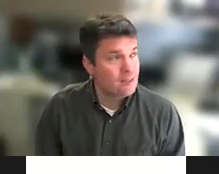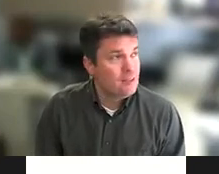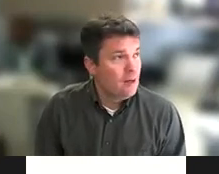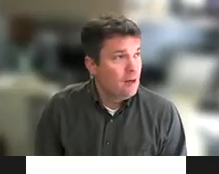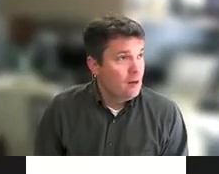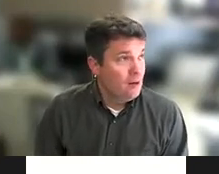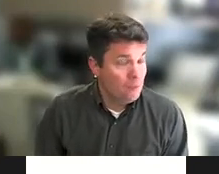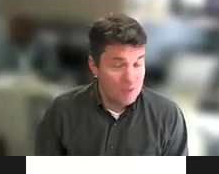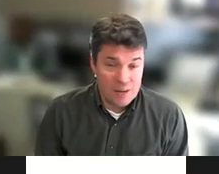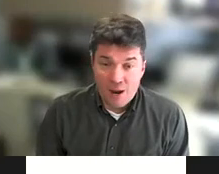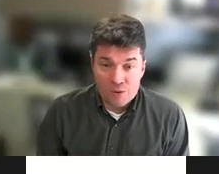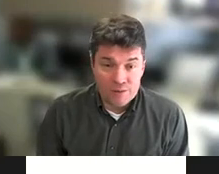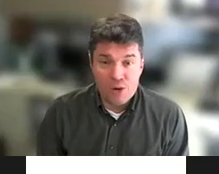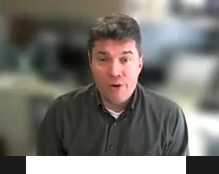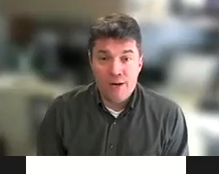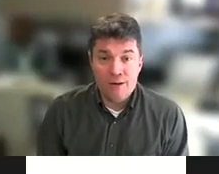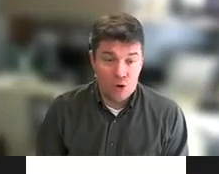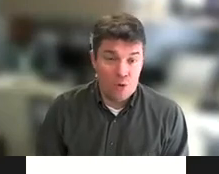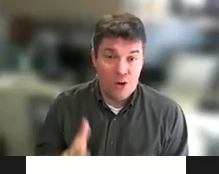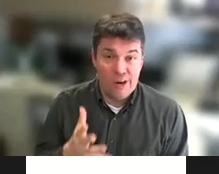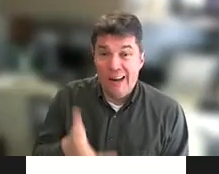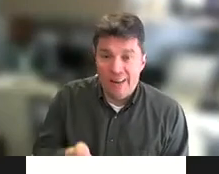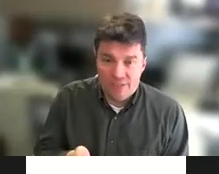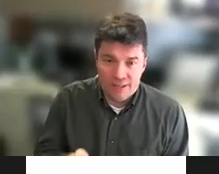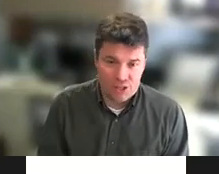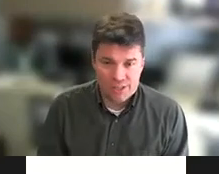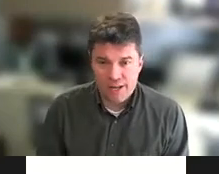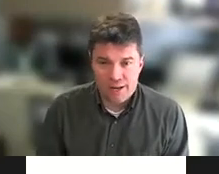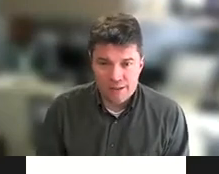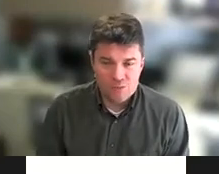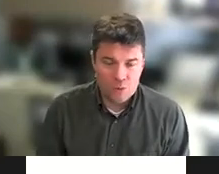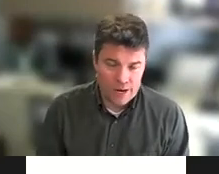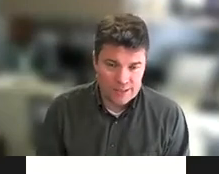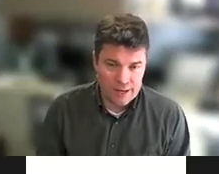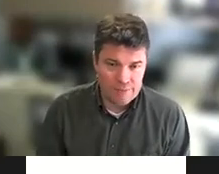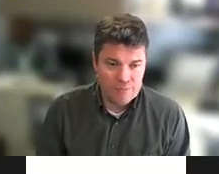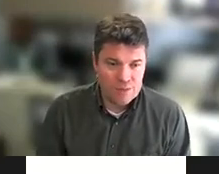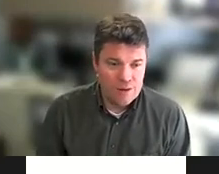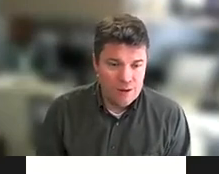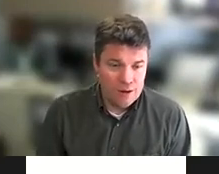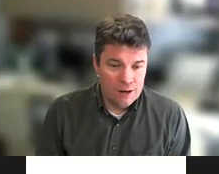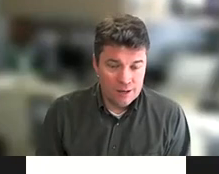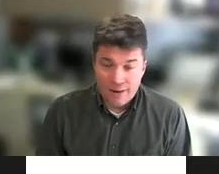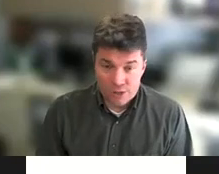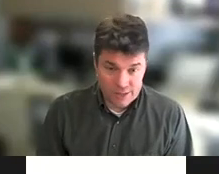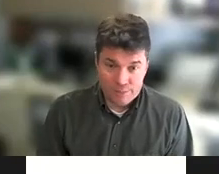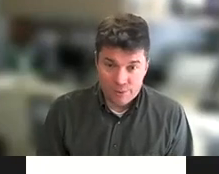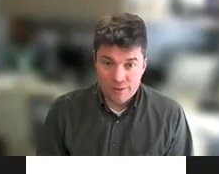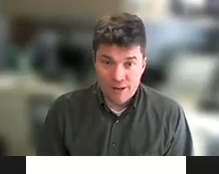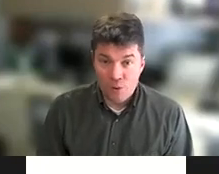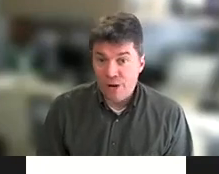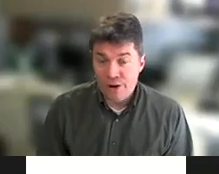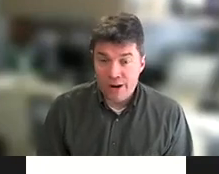with hearing loss. The amount of hearing, or hearing left, as I should say, that's one way to say it. Like,